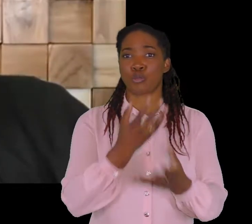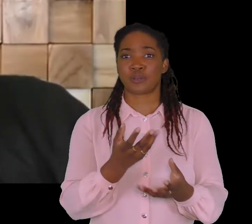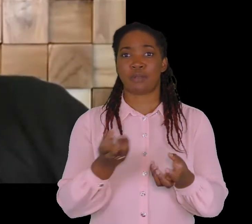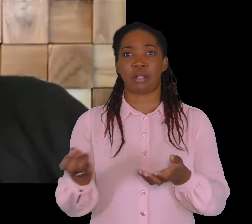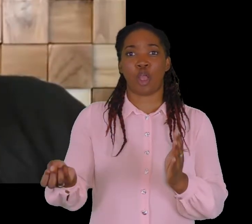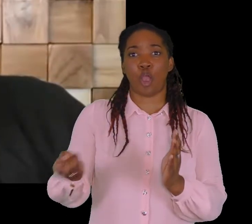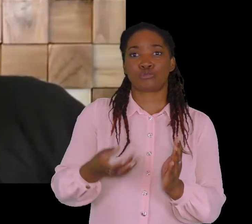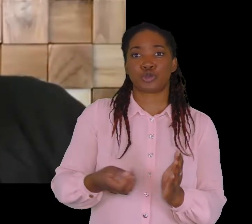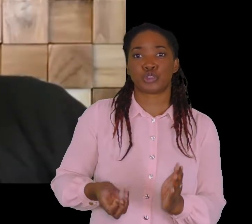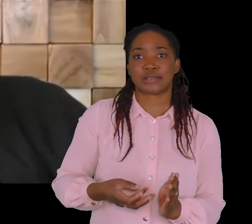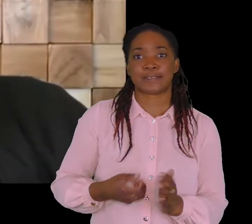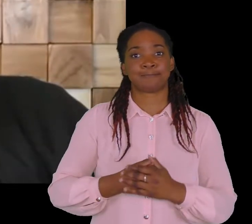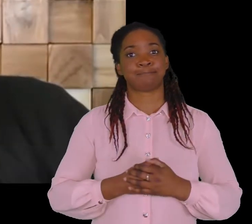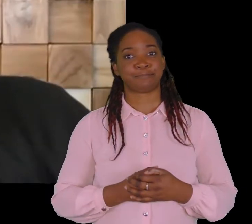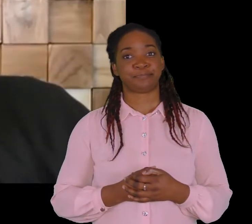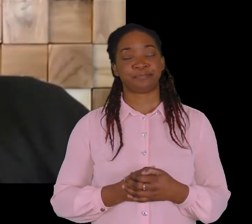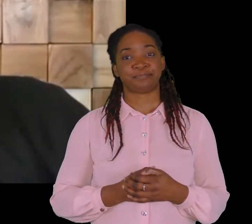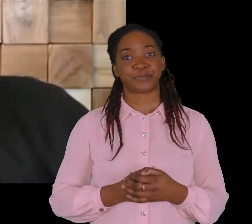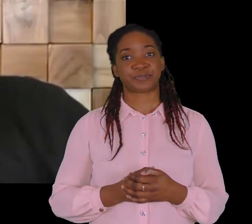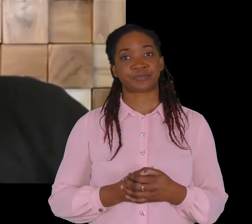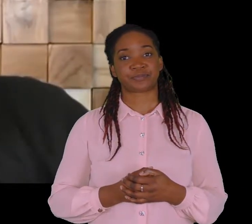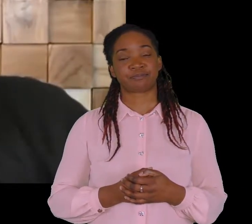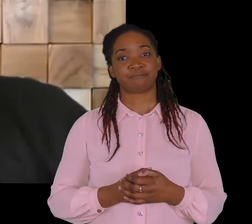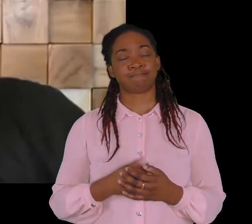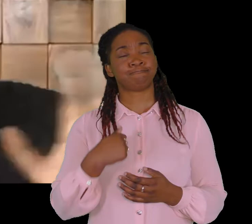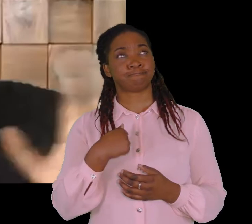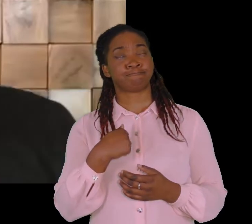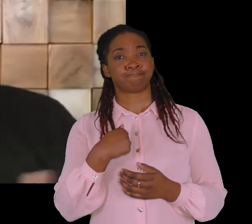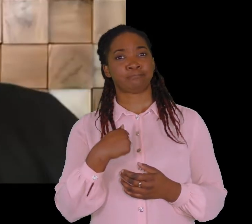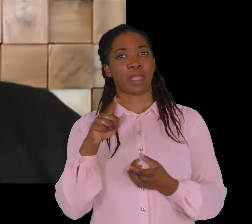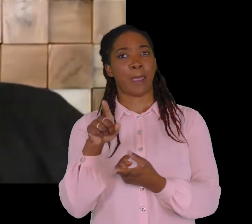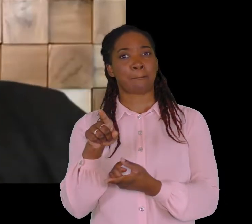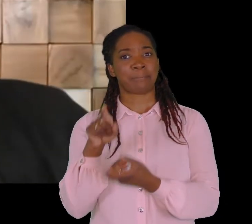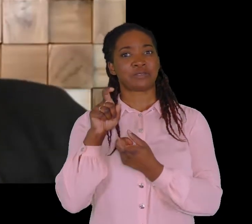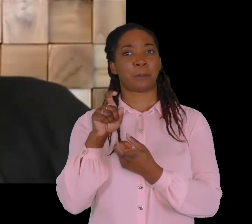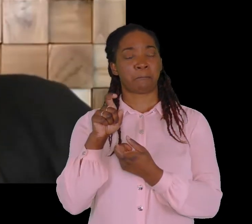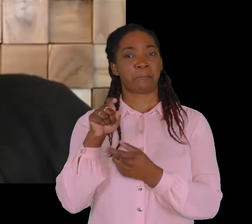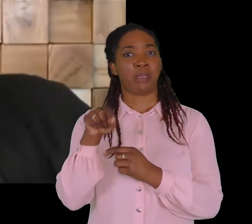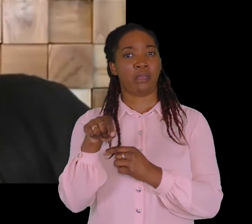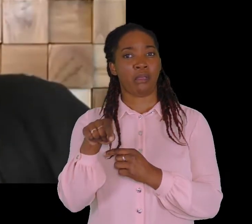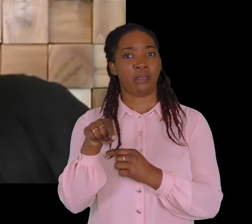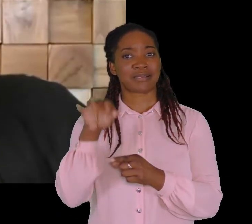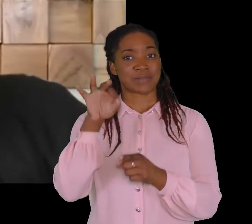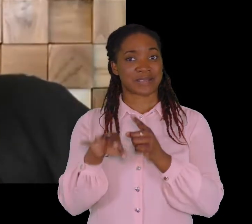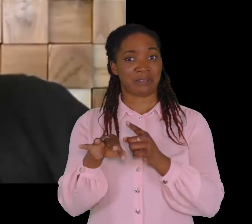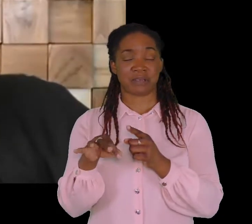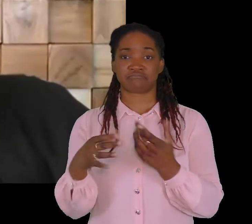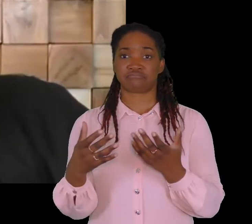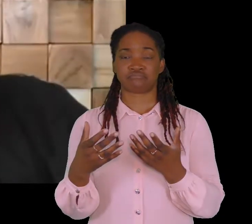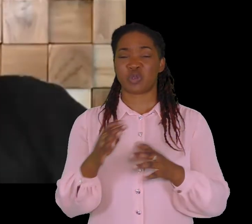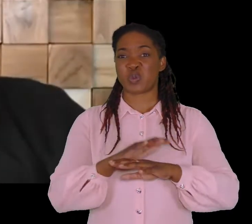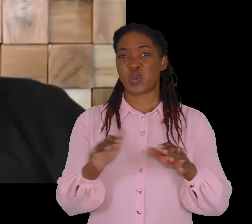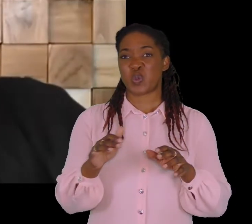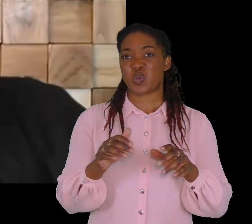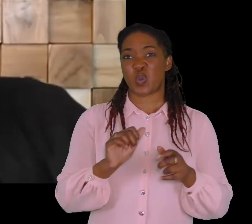I kind of picked up in particular, in no particular order, something that Rita said, which was